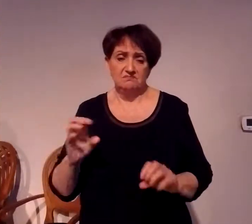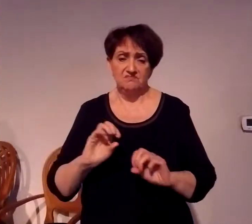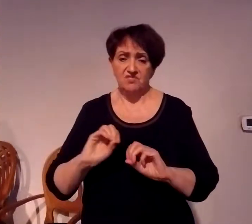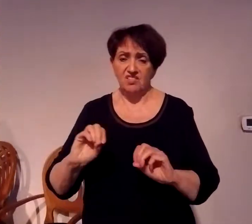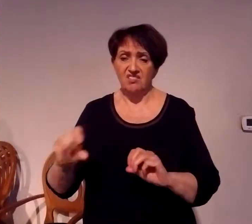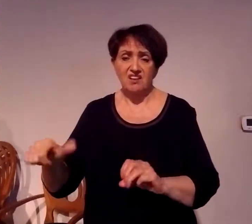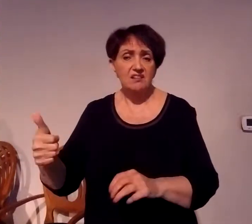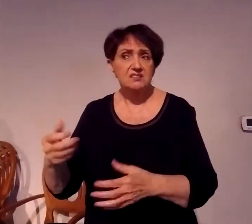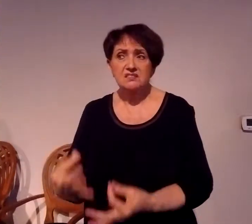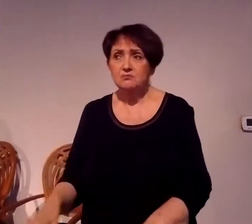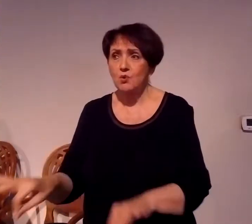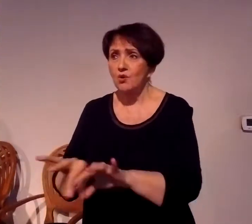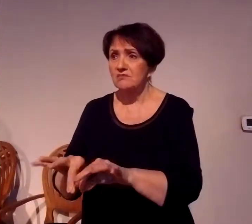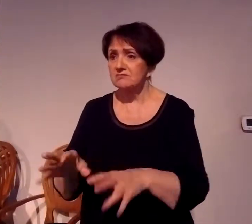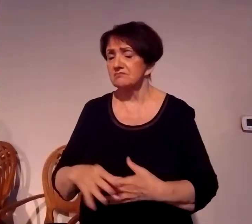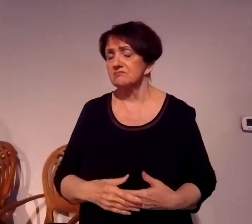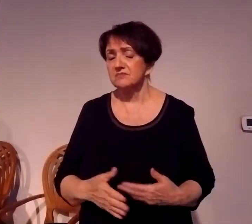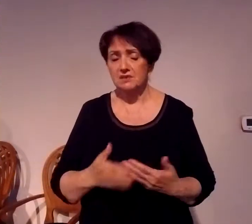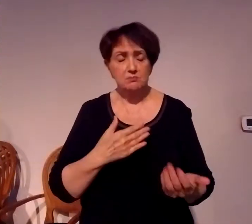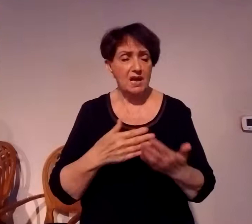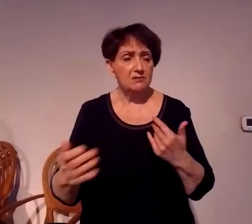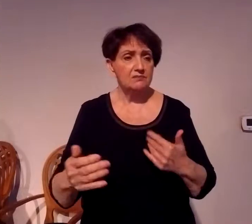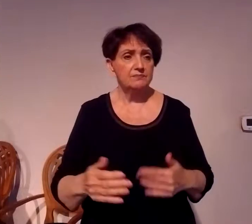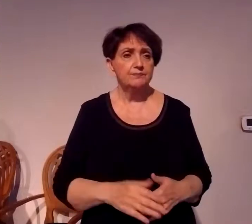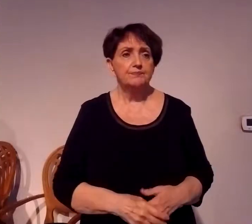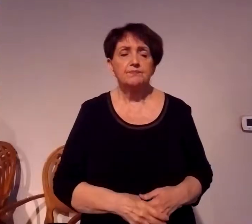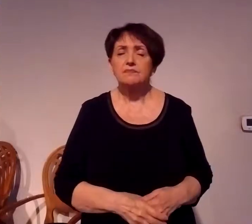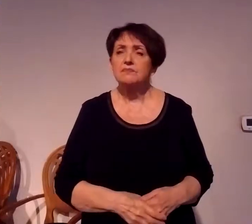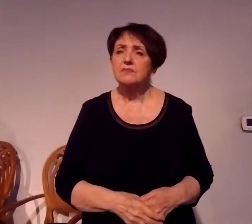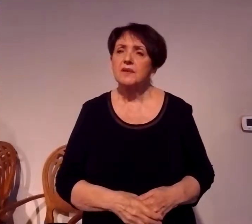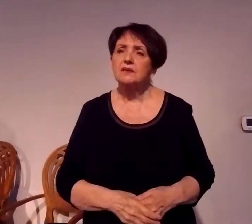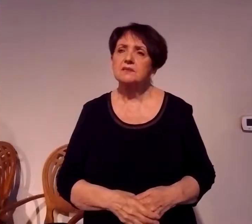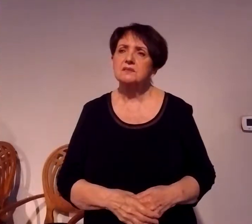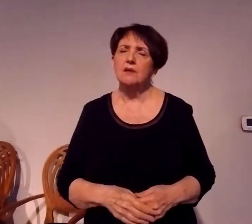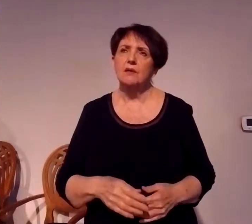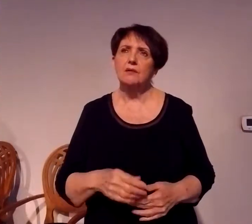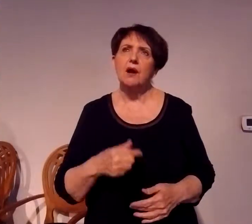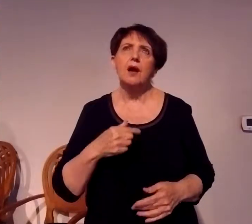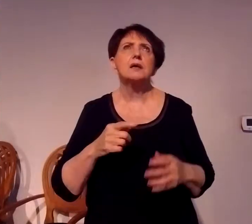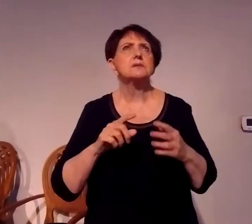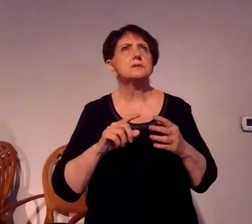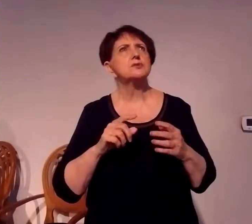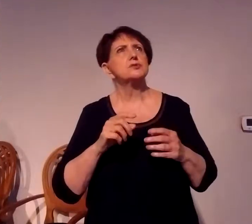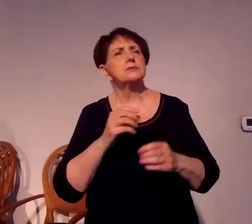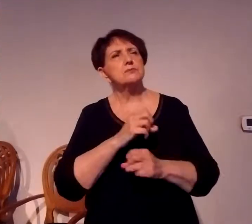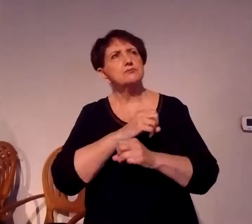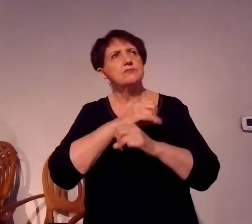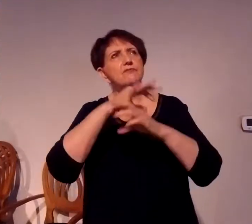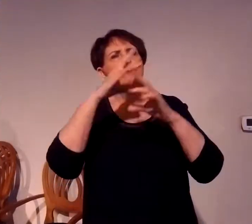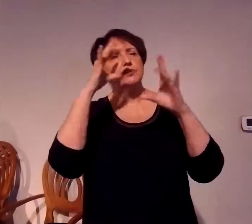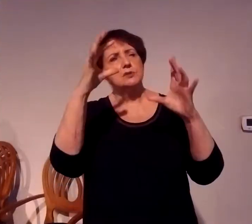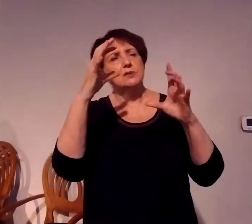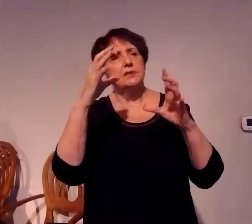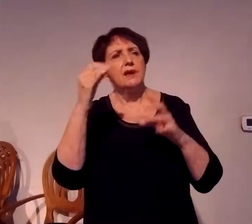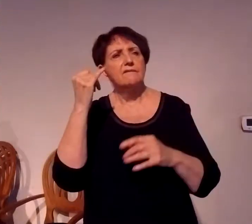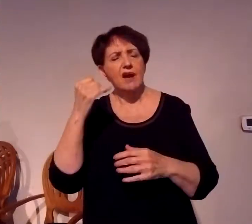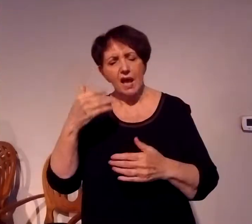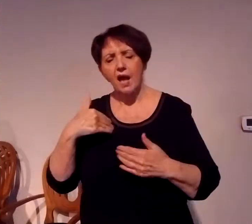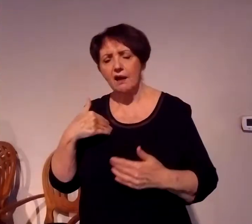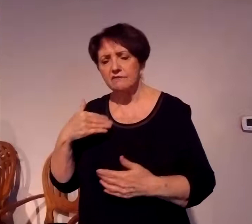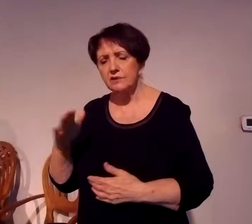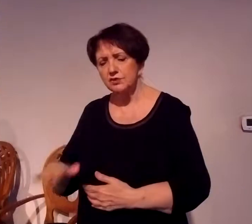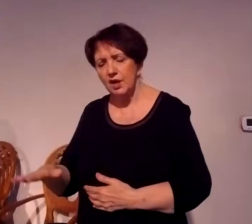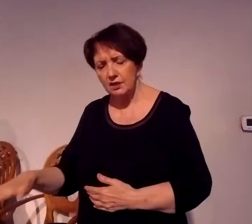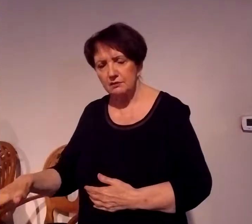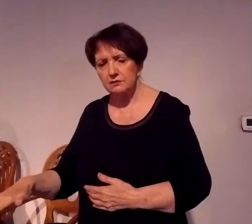of it matters. And I began envisioning and imagining if I were ever to have a child, and that child would have